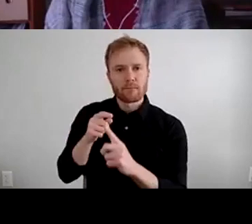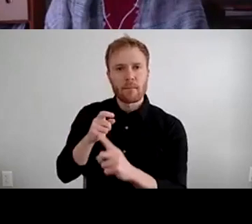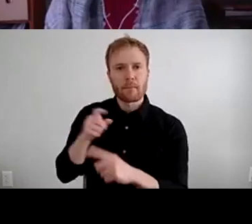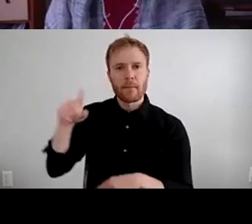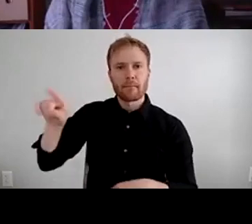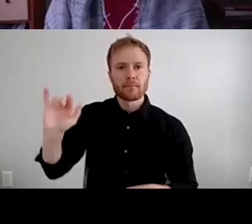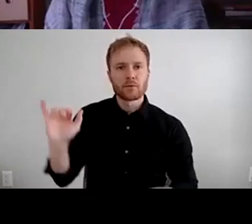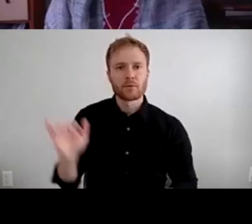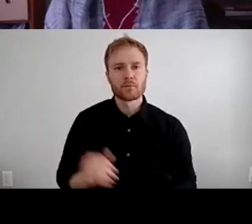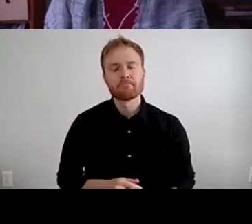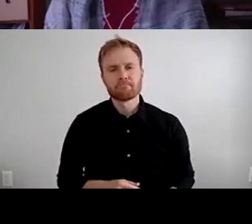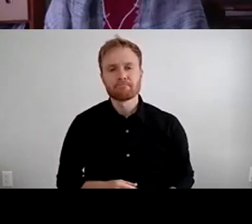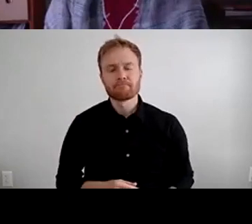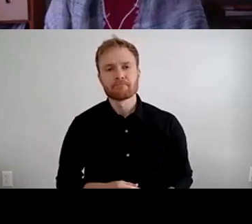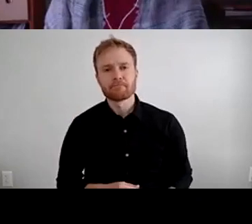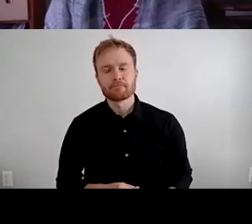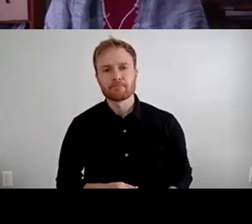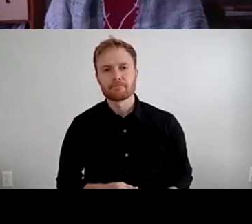here.